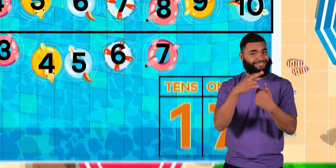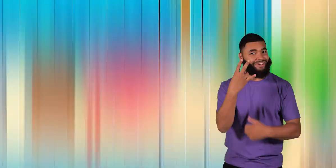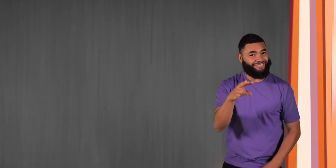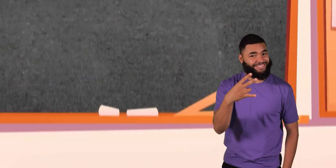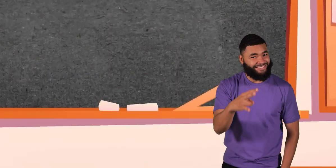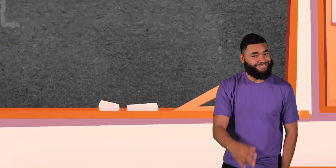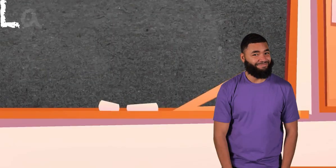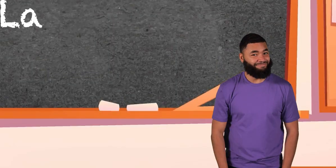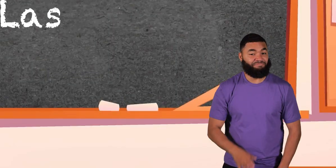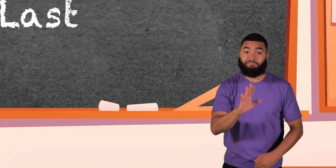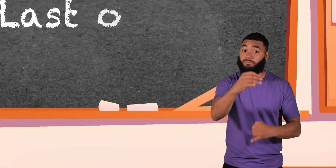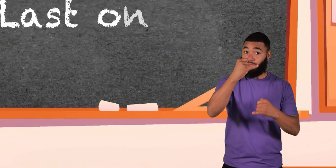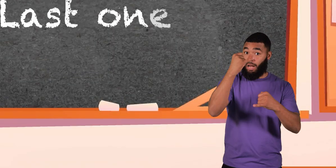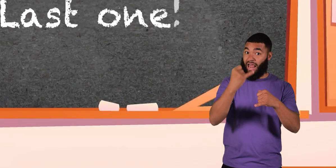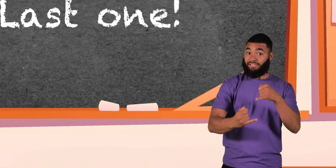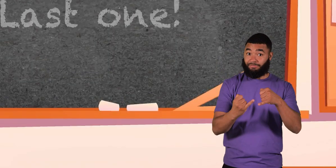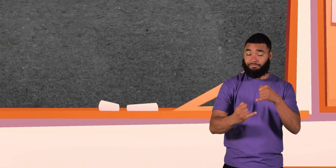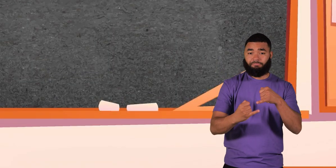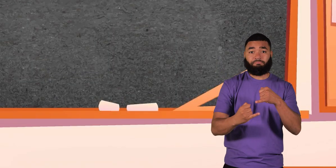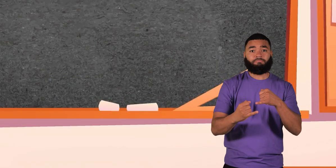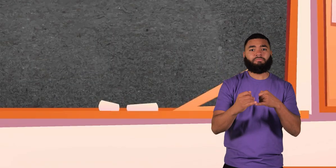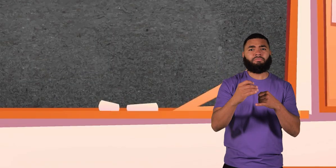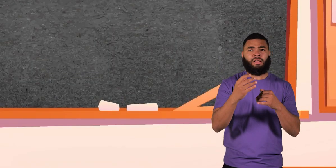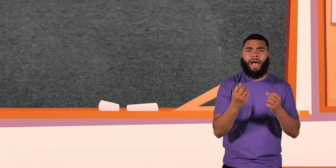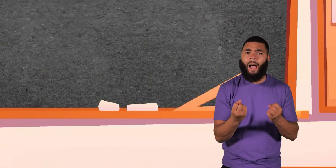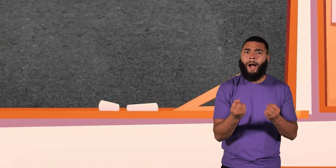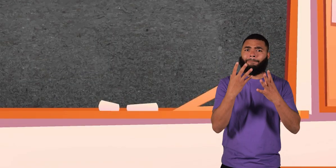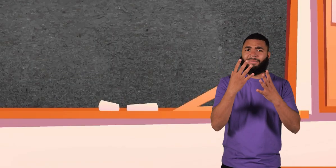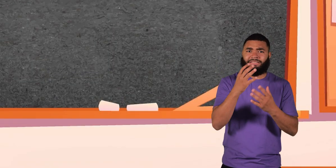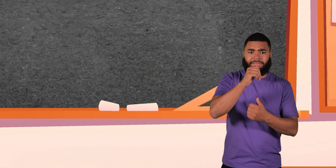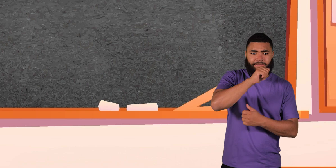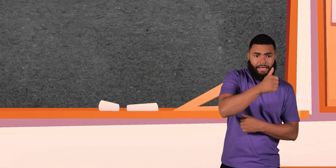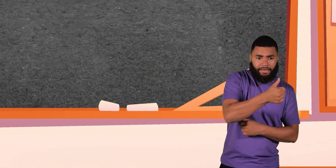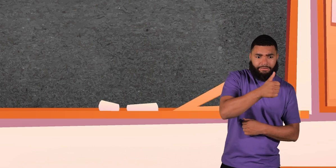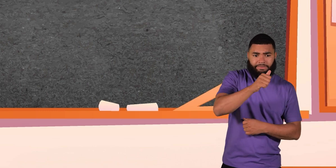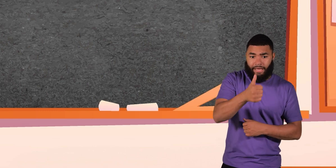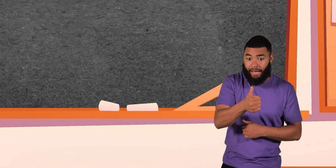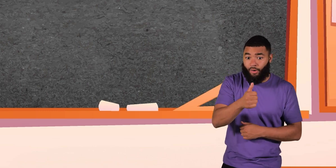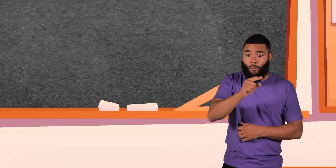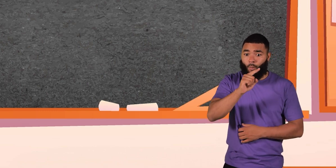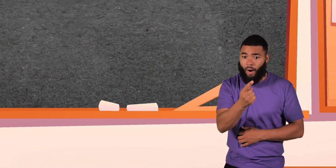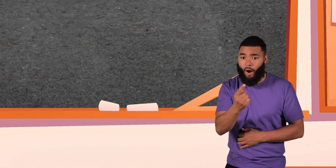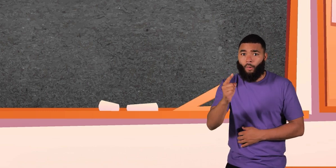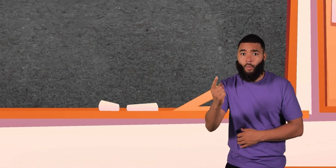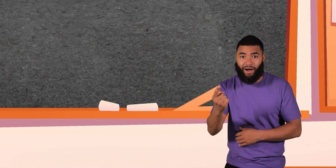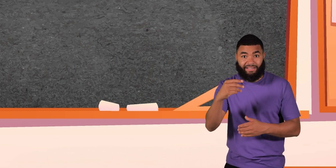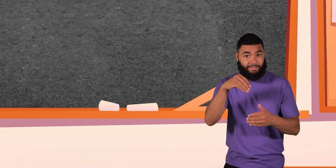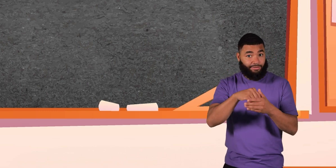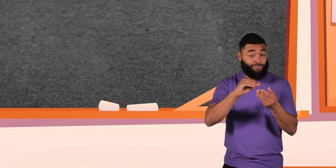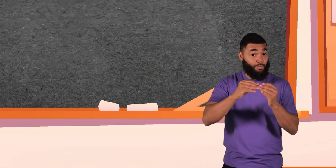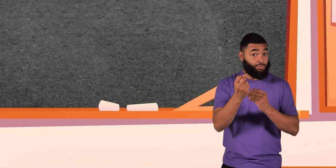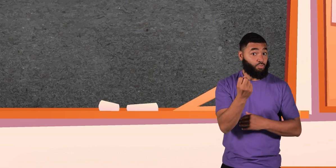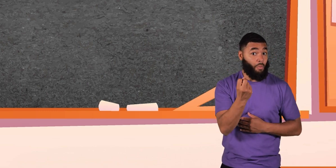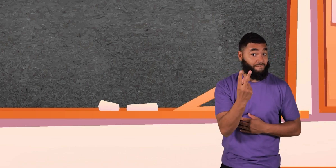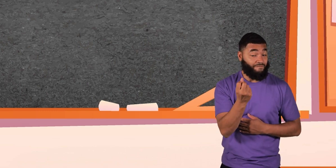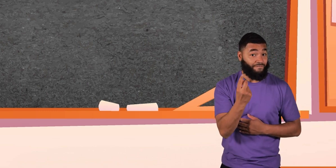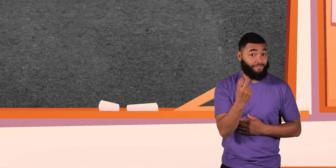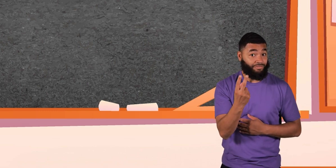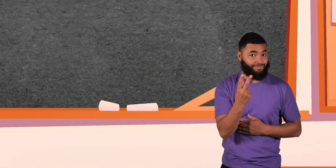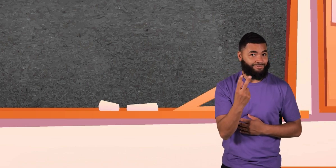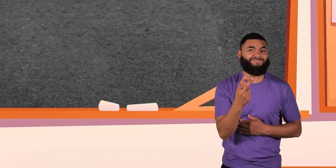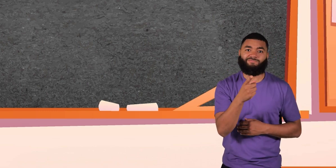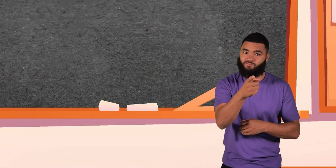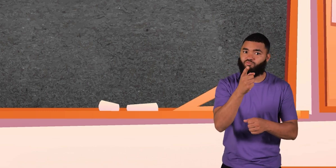last one. can you figure out how many 10s and ones the number 12